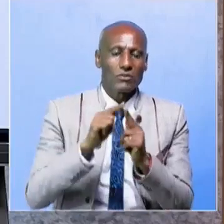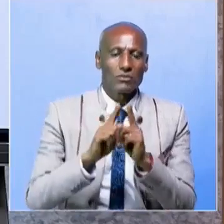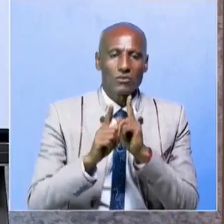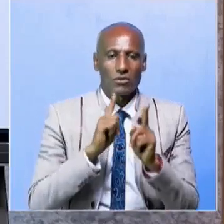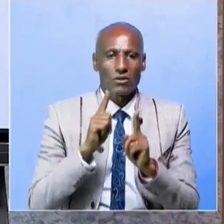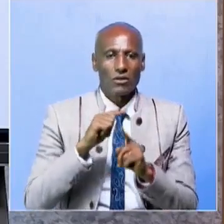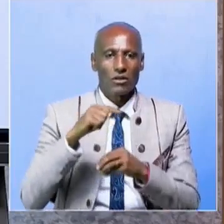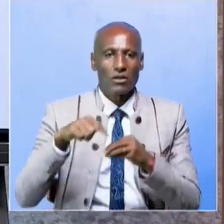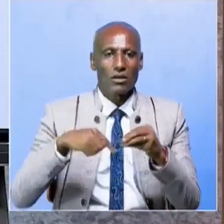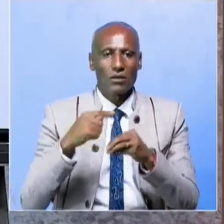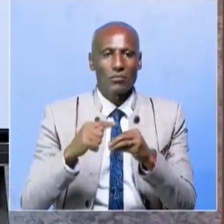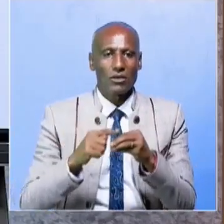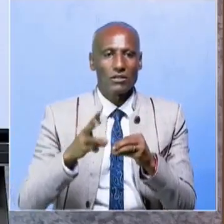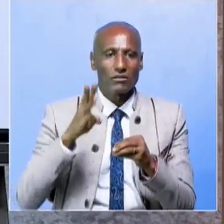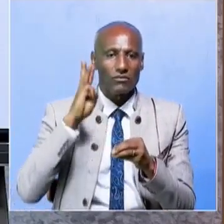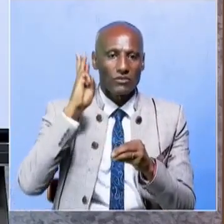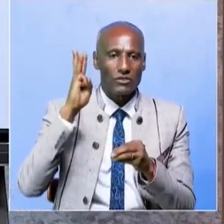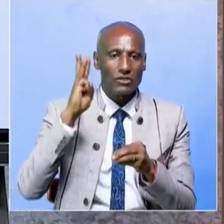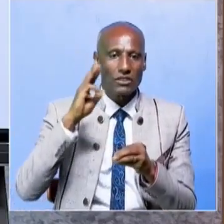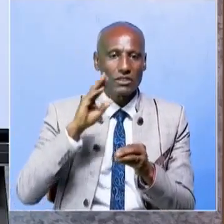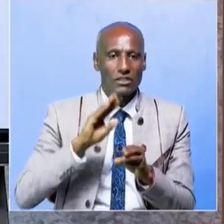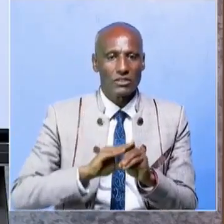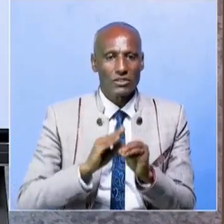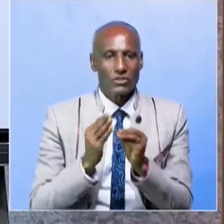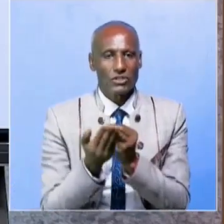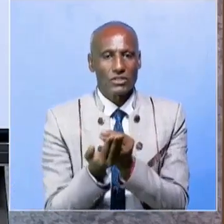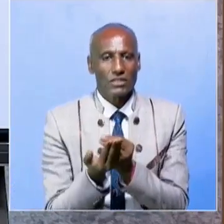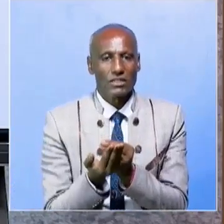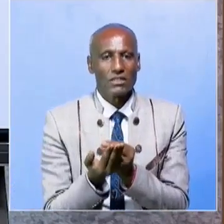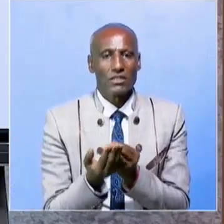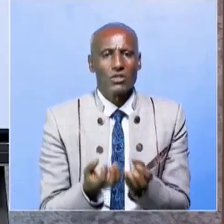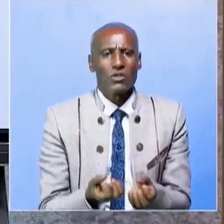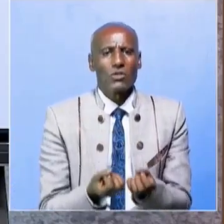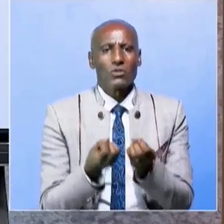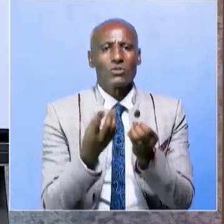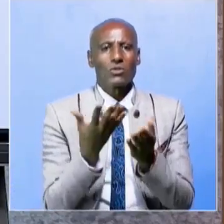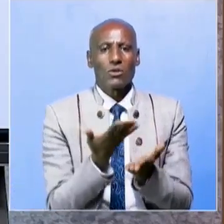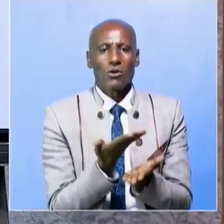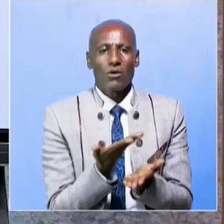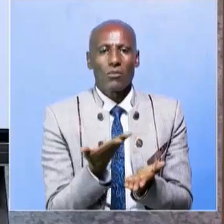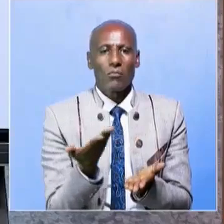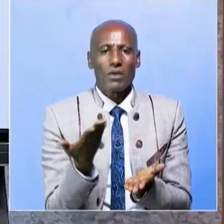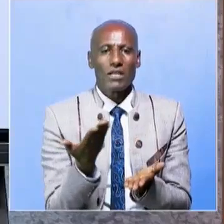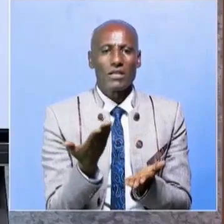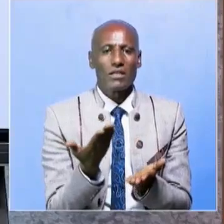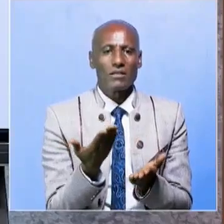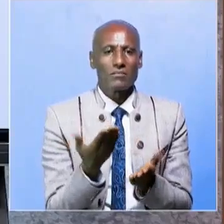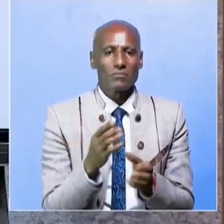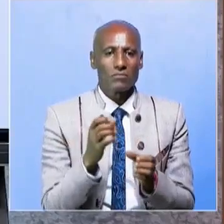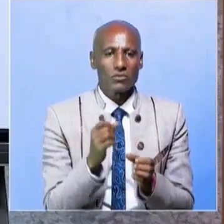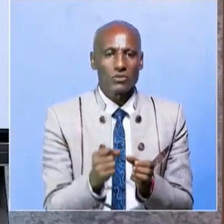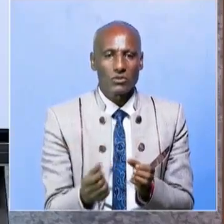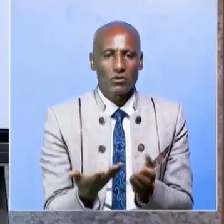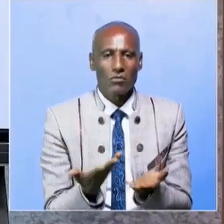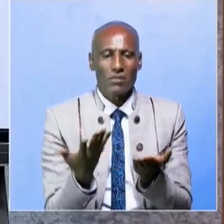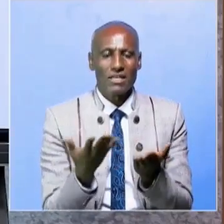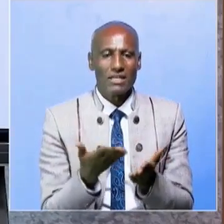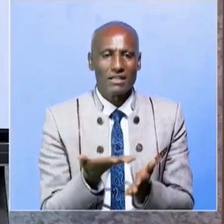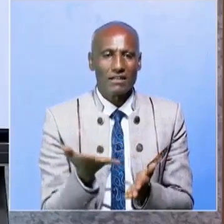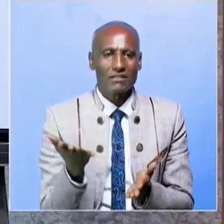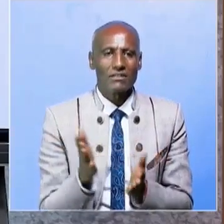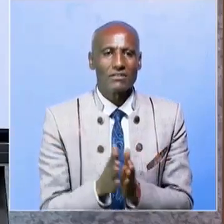about future situations, and so many other. And I want you to go back and revise it if you have the